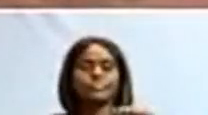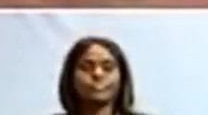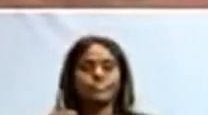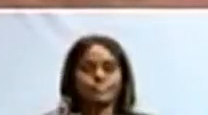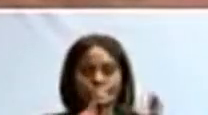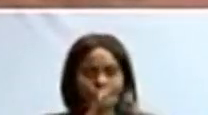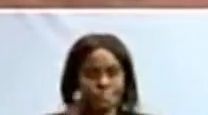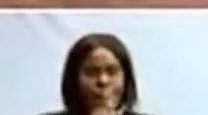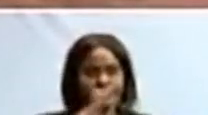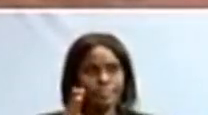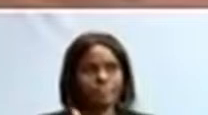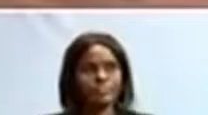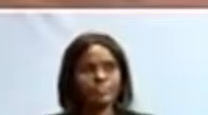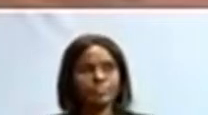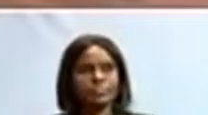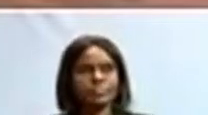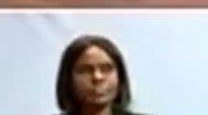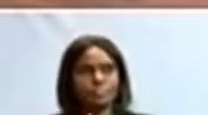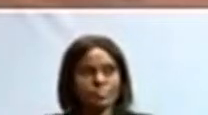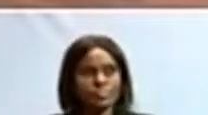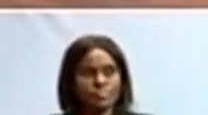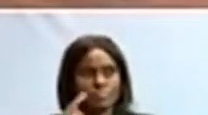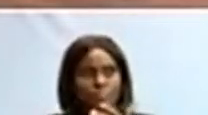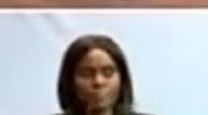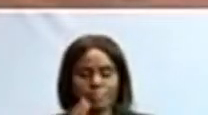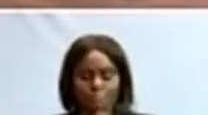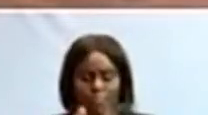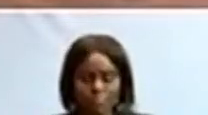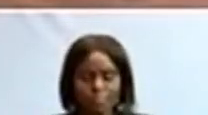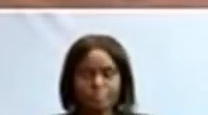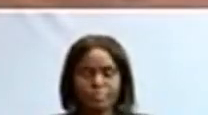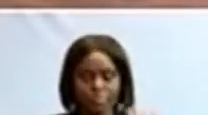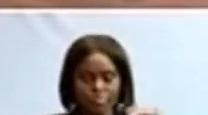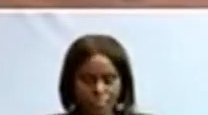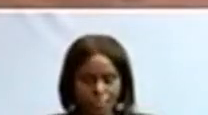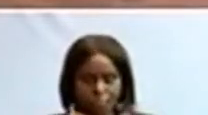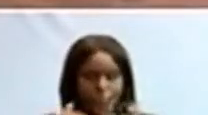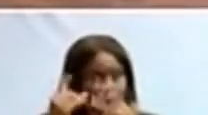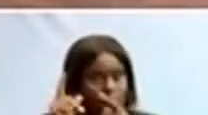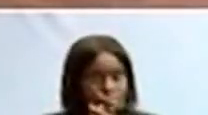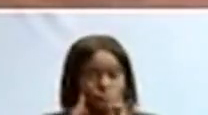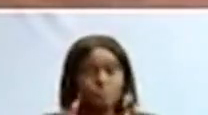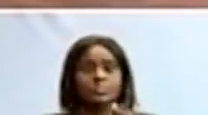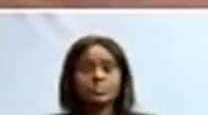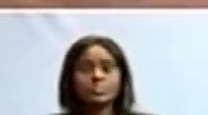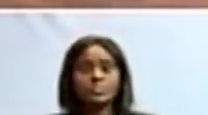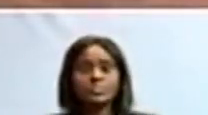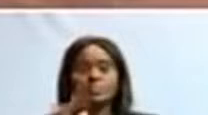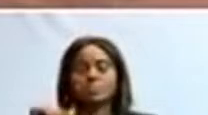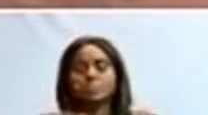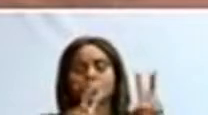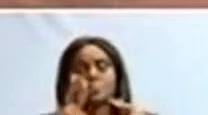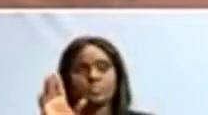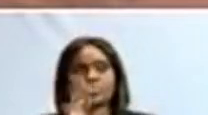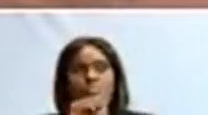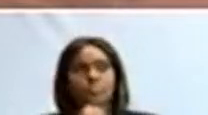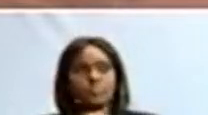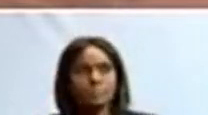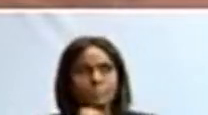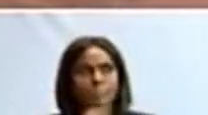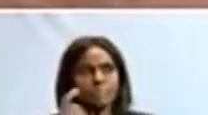Management response. Cause of query, Chair. Management wishes to acknowledge the observations made by